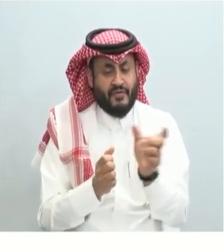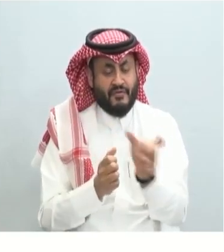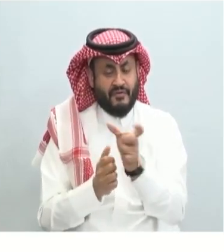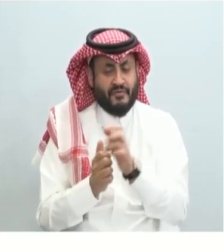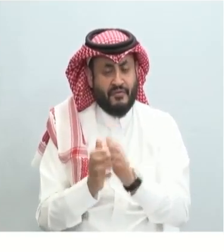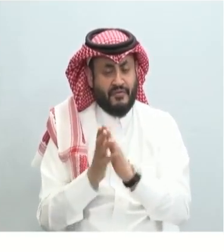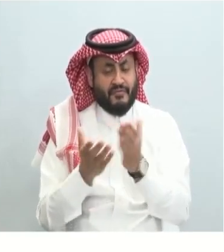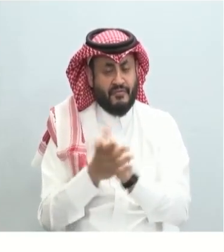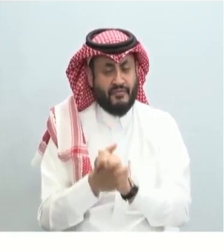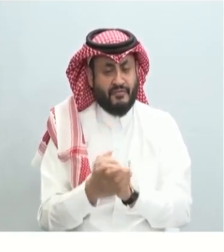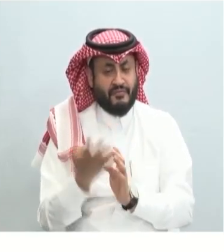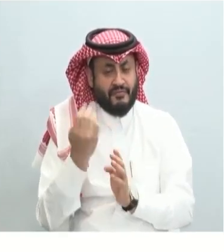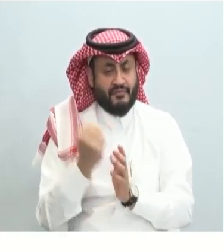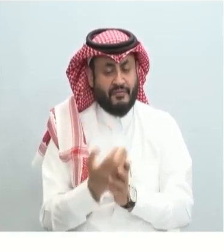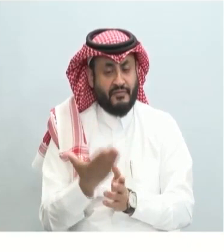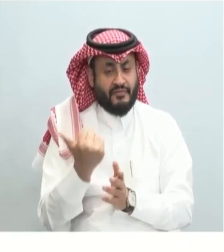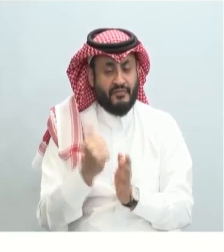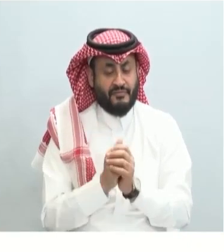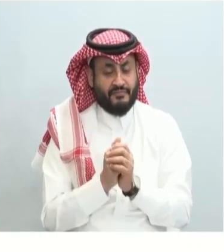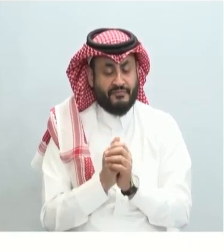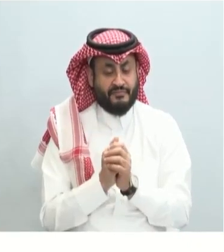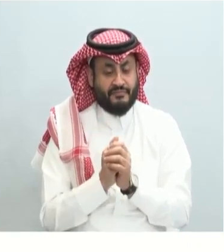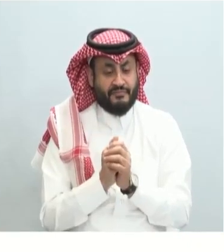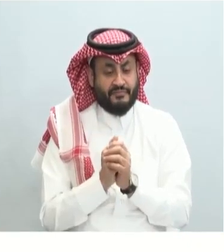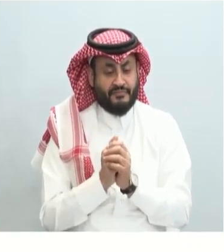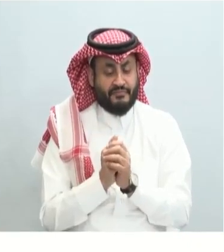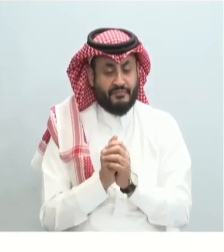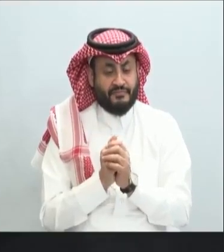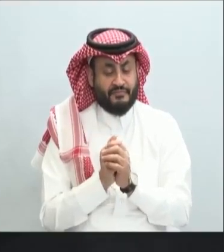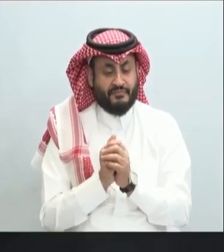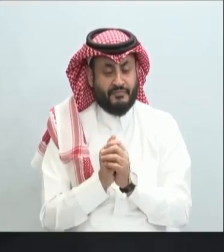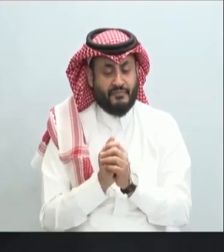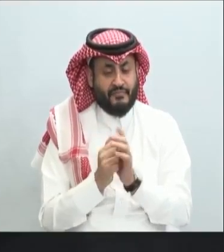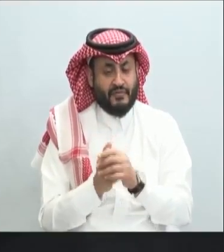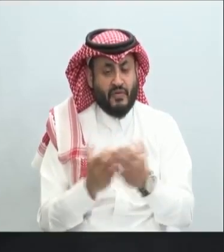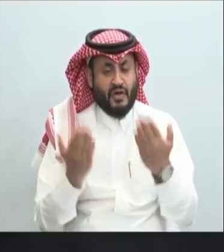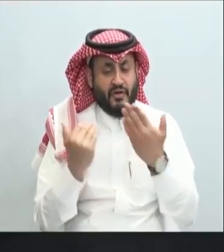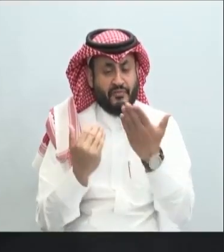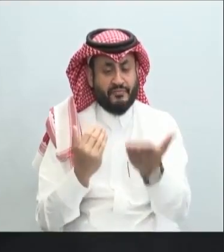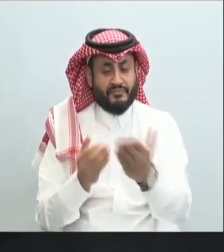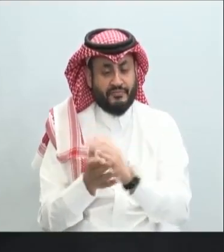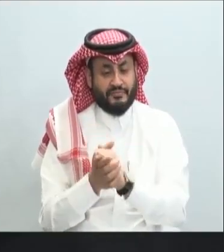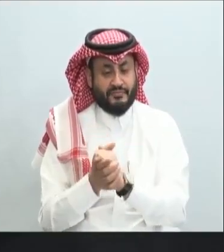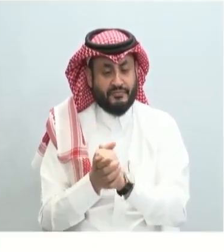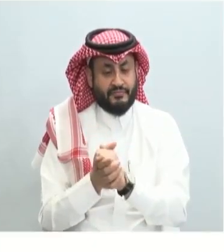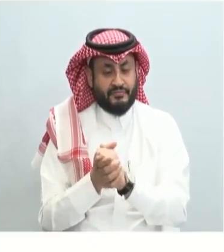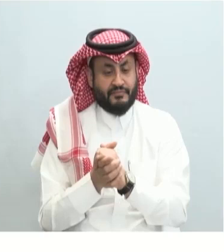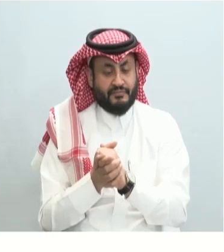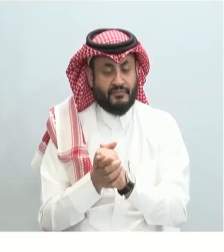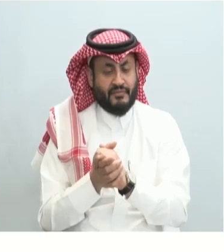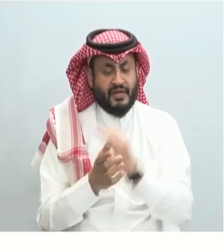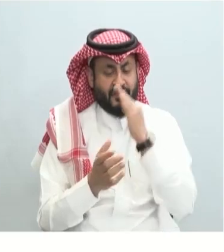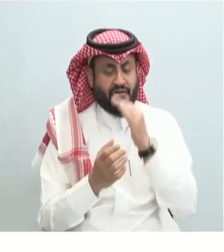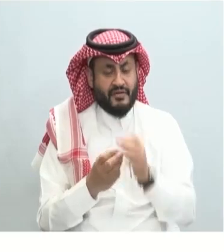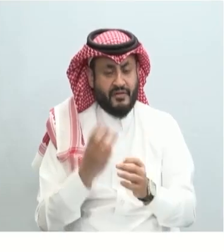on pages 14 and 15. And our objective with this lesson was to say at